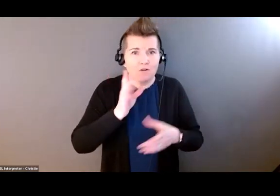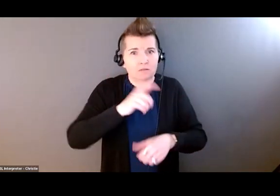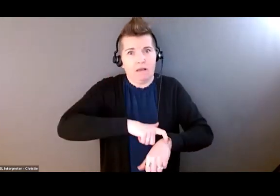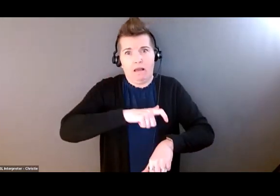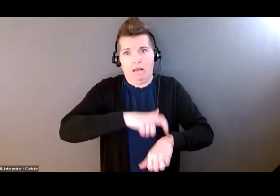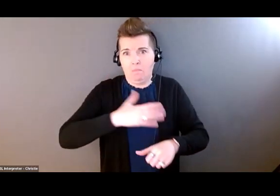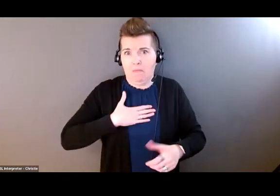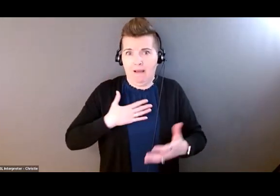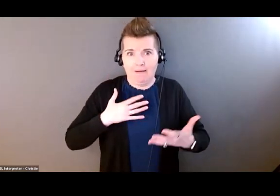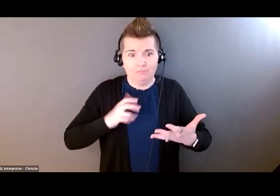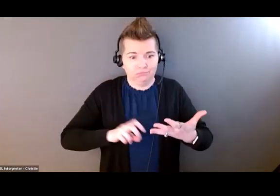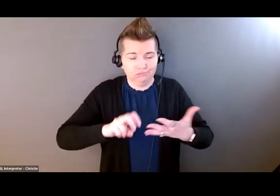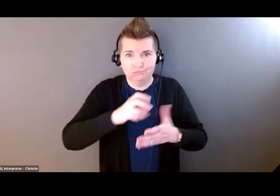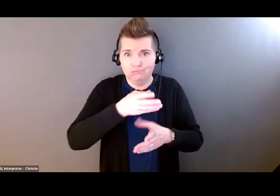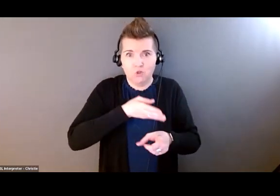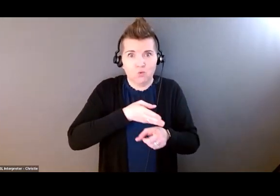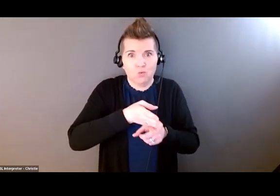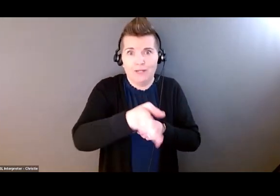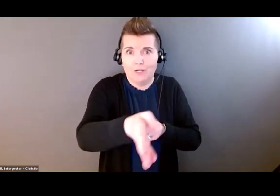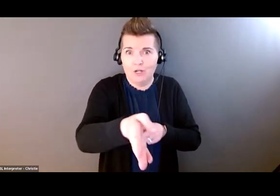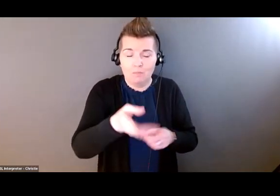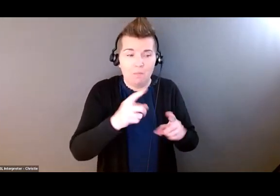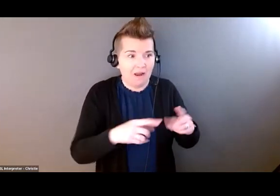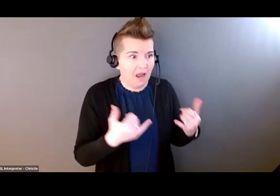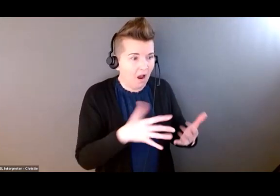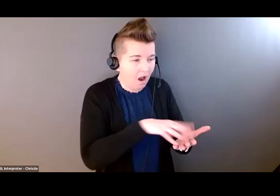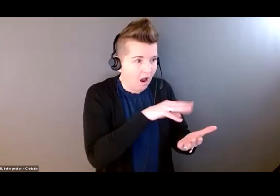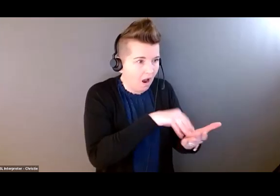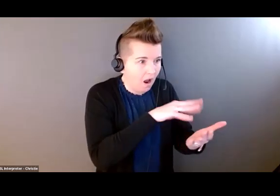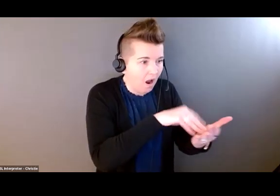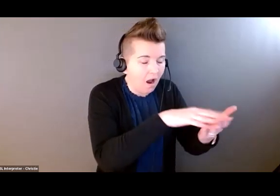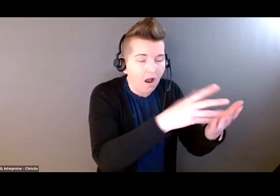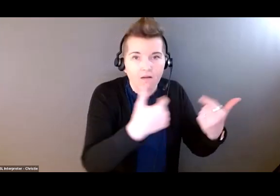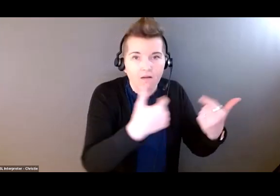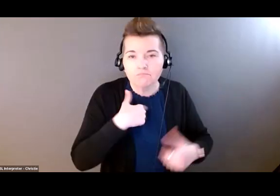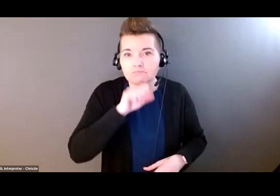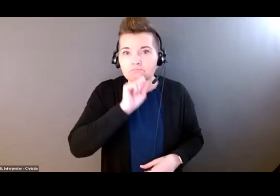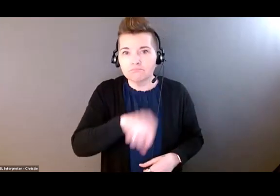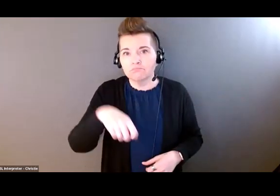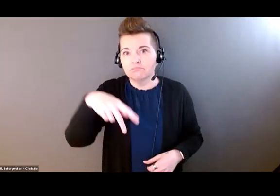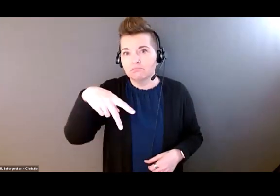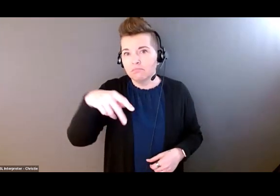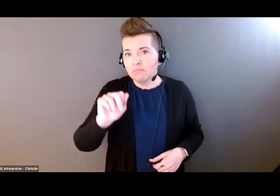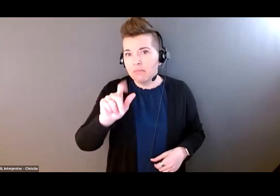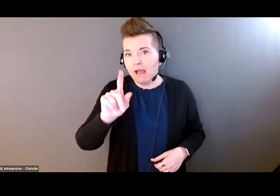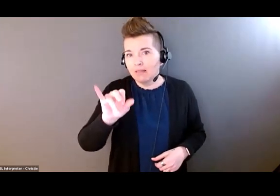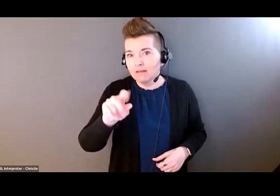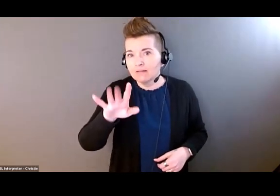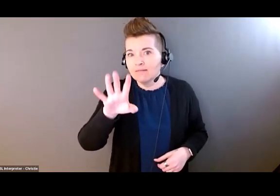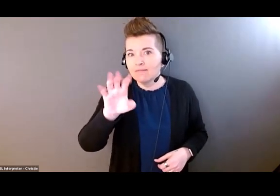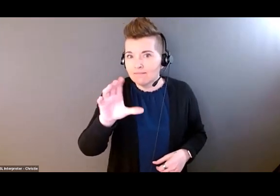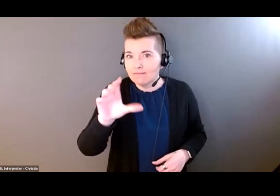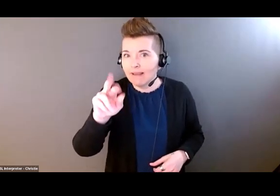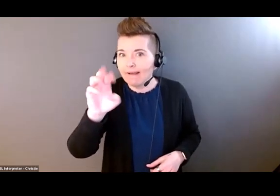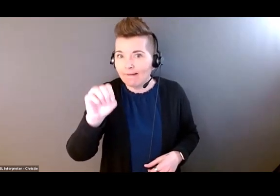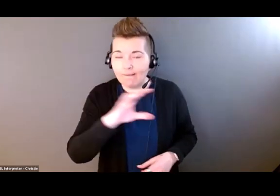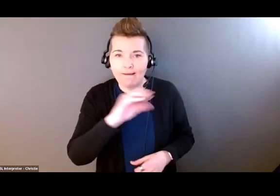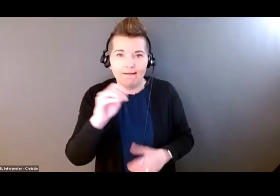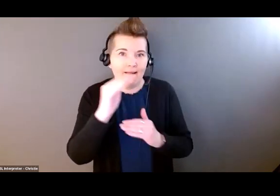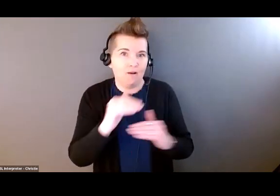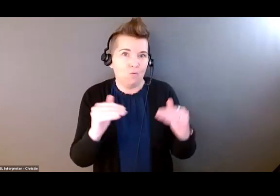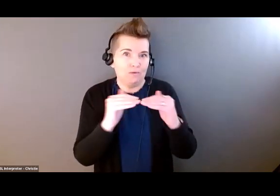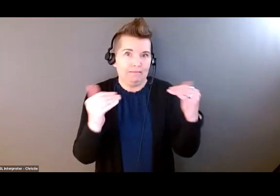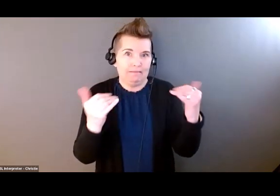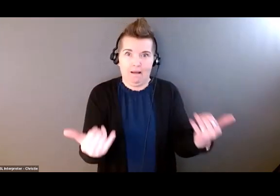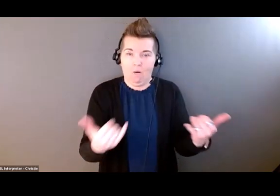bad place in my career, and this really renewed, it like filled my bucket, and I'm now absolutely in love